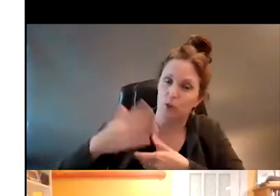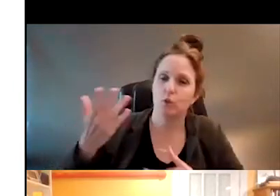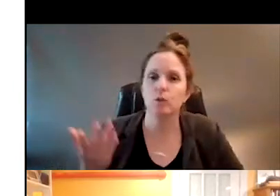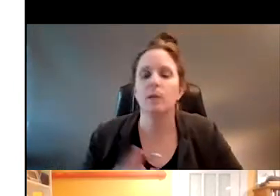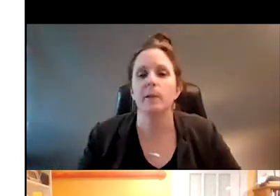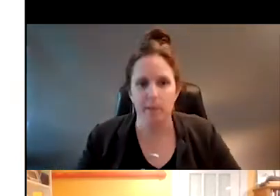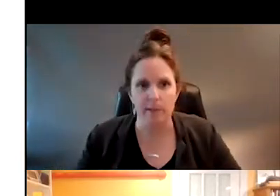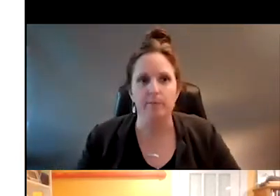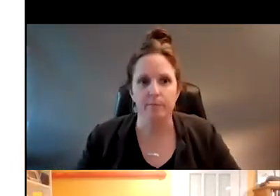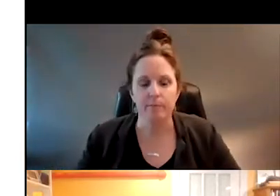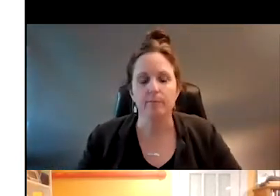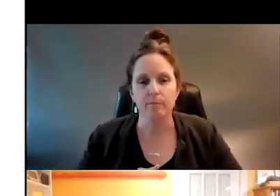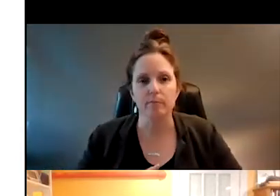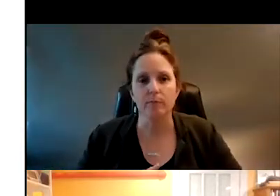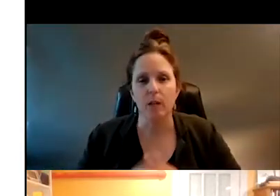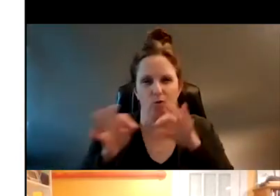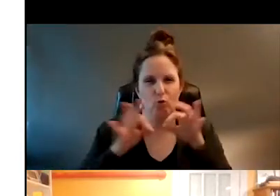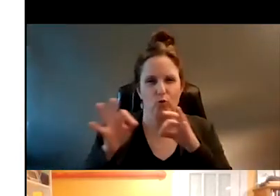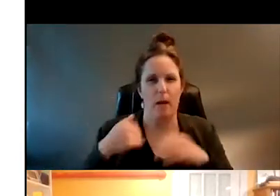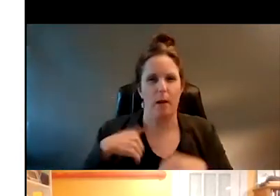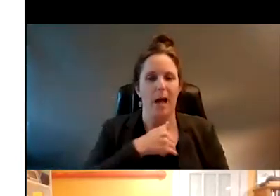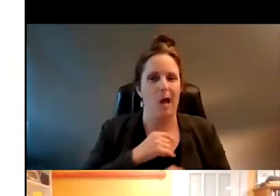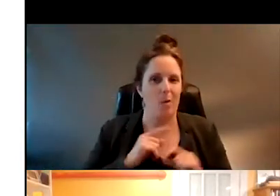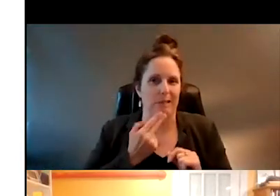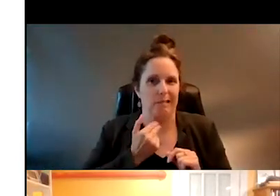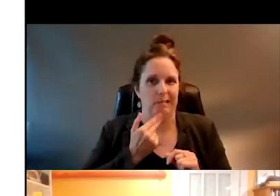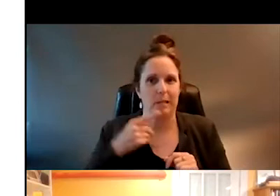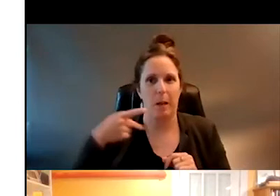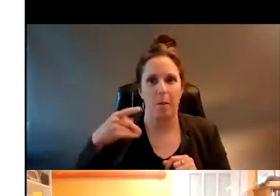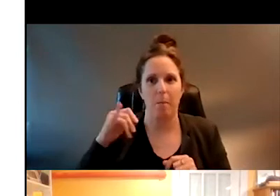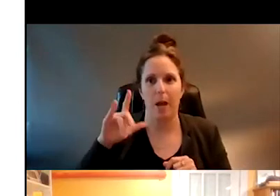small pilot project to you from our clinic, but I think this example will have